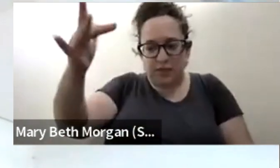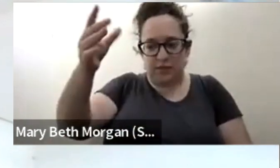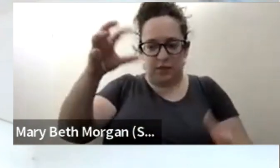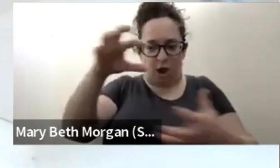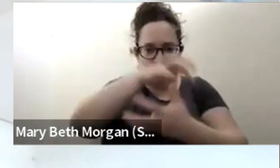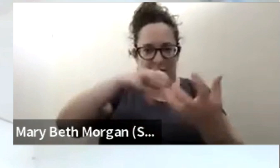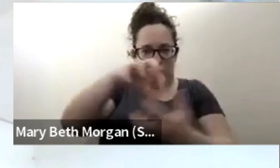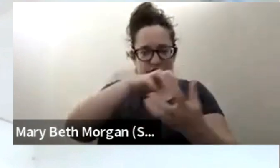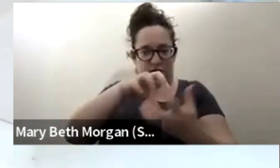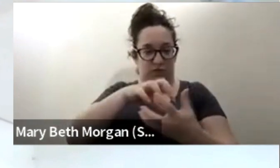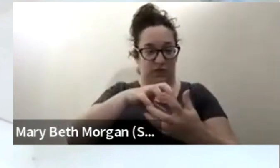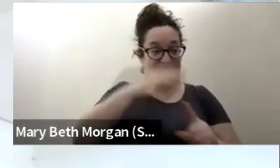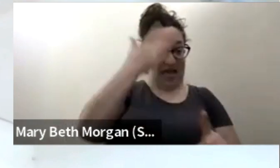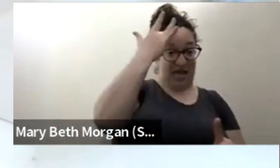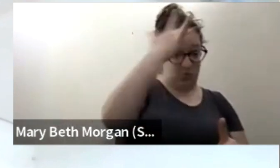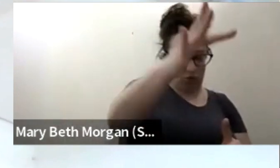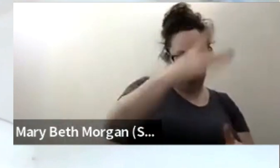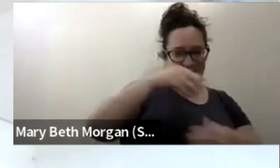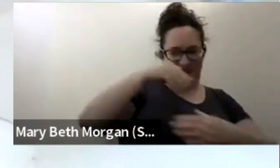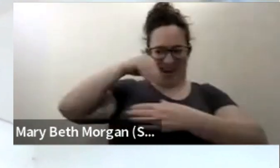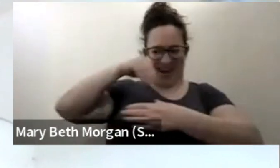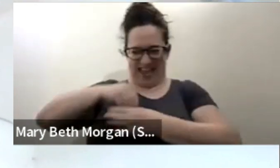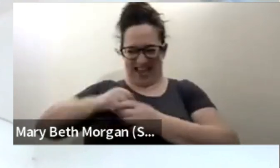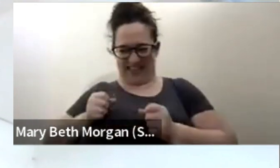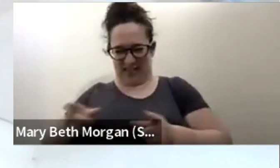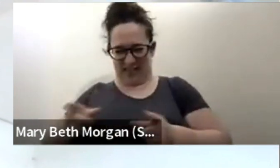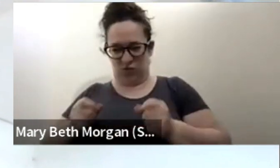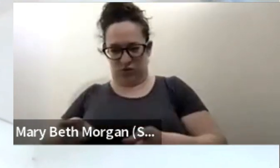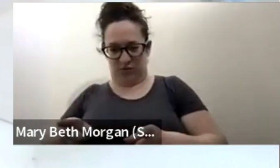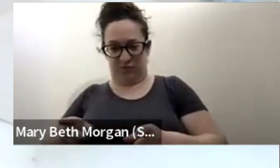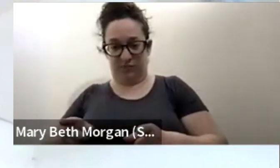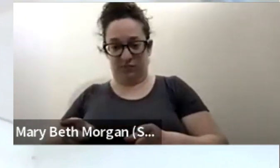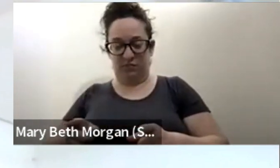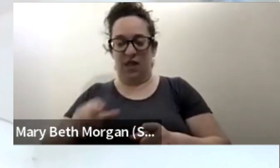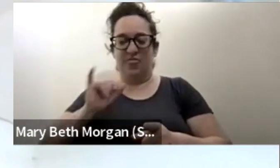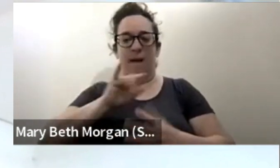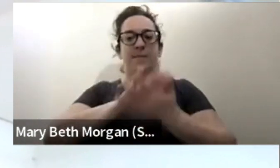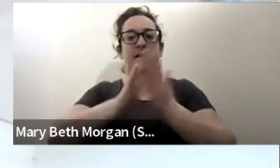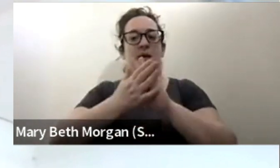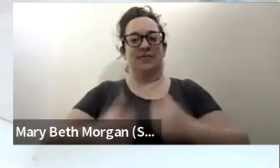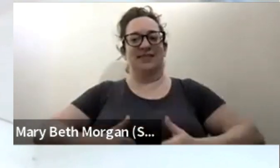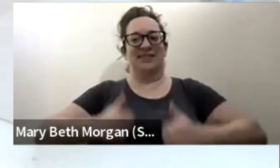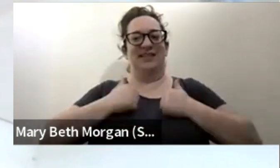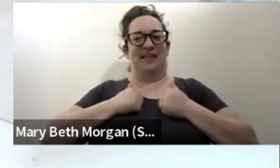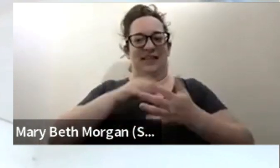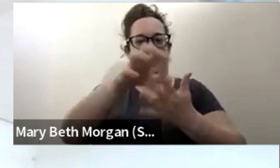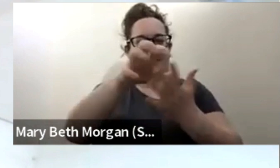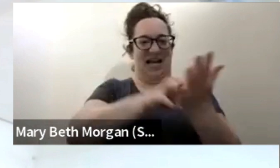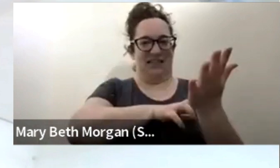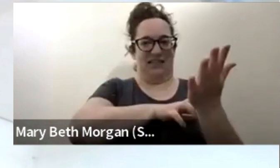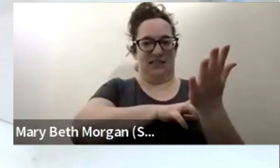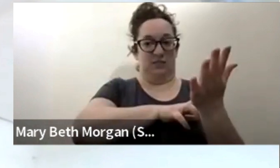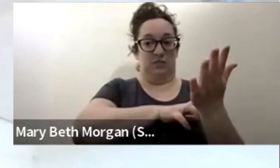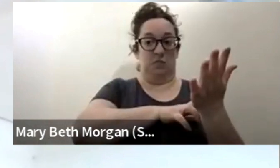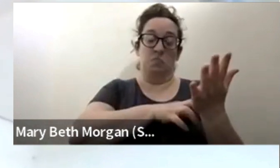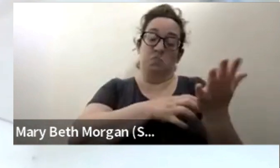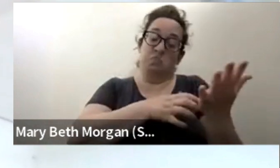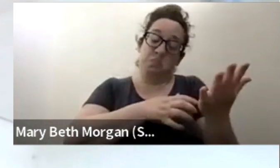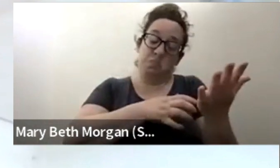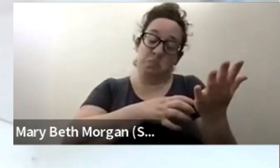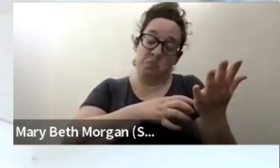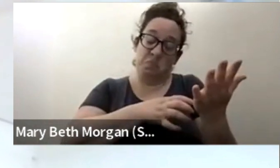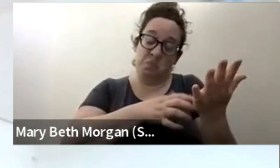brilliant combination of intellectual and instinctual that really made these things living texts to this day. In